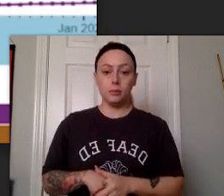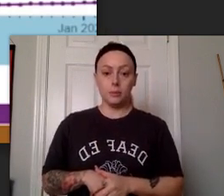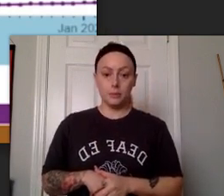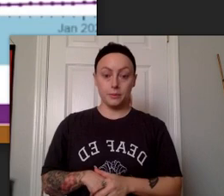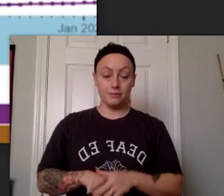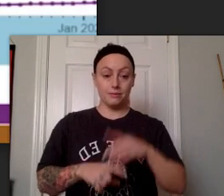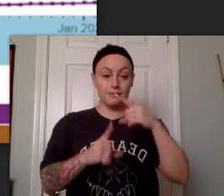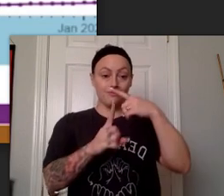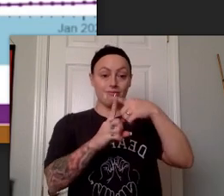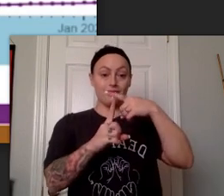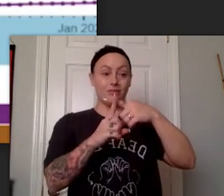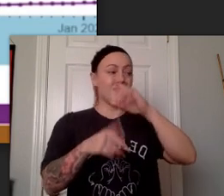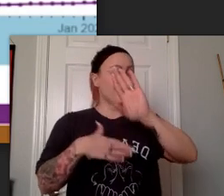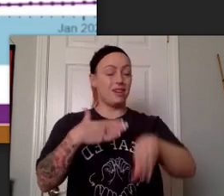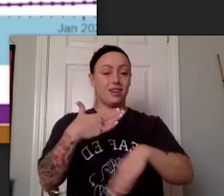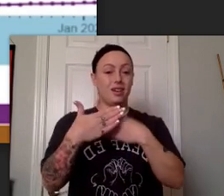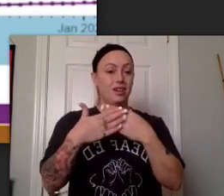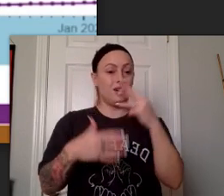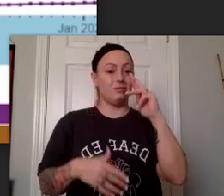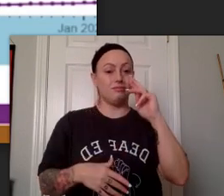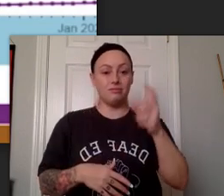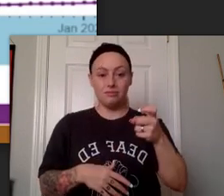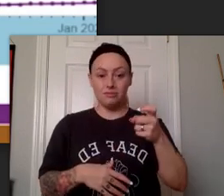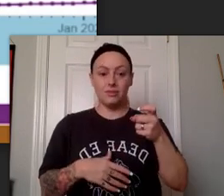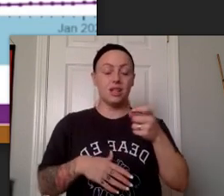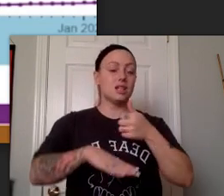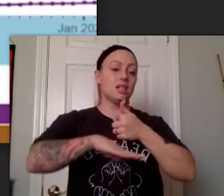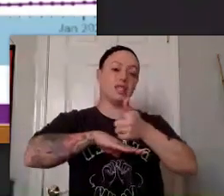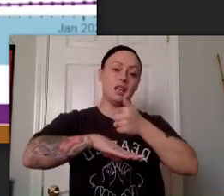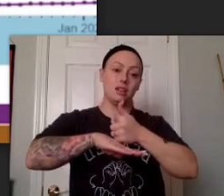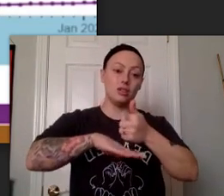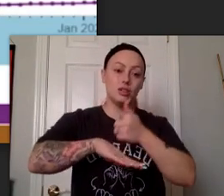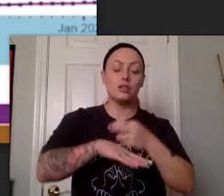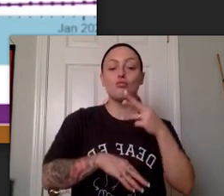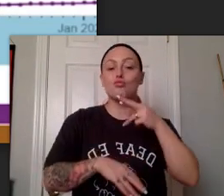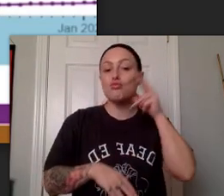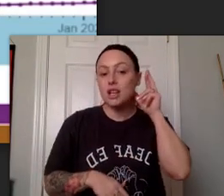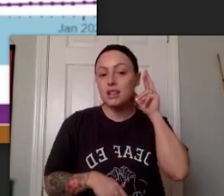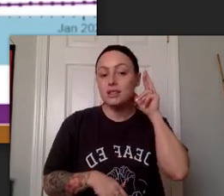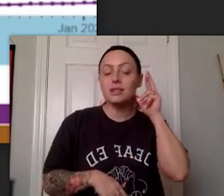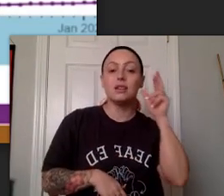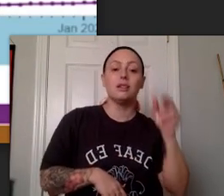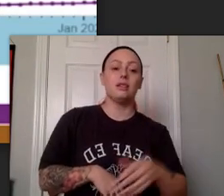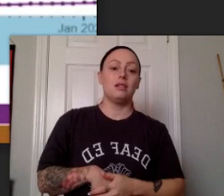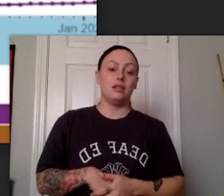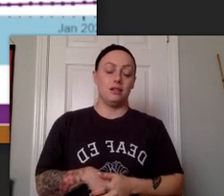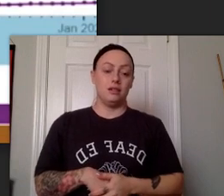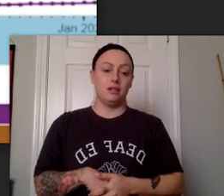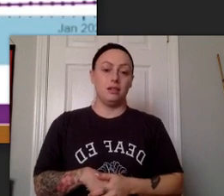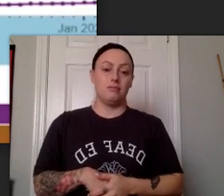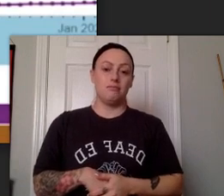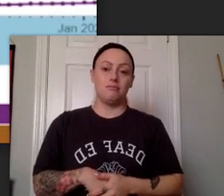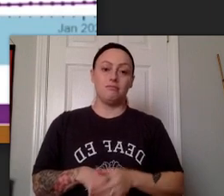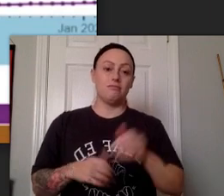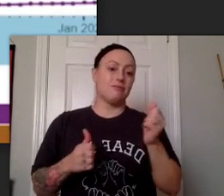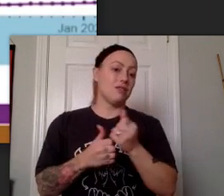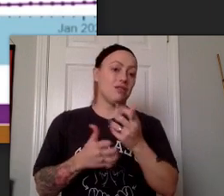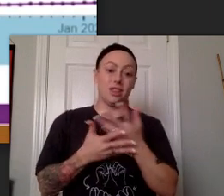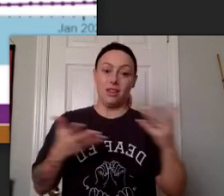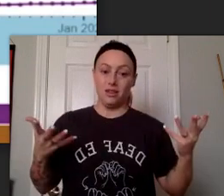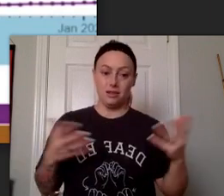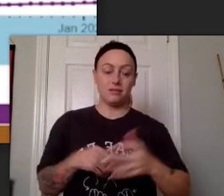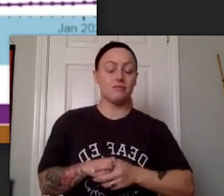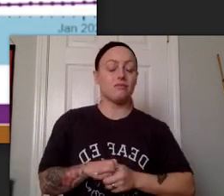are still dangerous, opioids, benzodiazepines, risks and benefits to everything, right? I do want to call attention to, as you know,